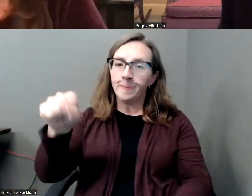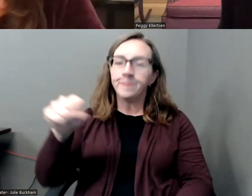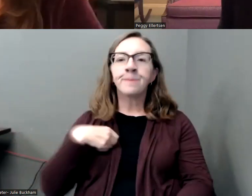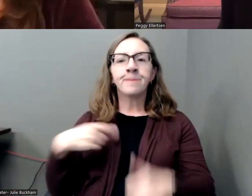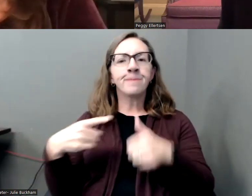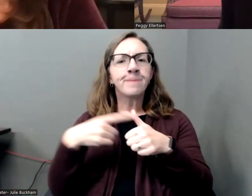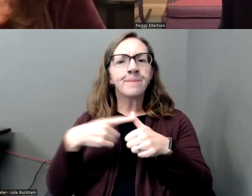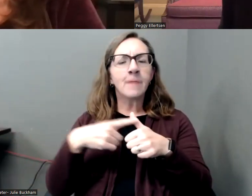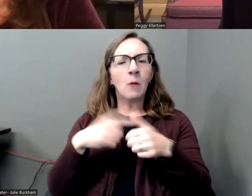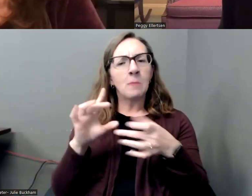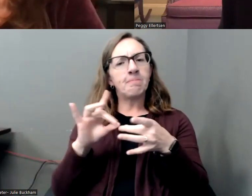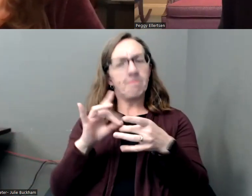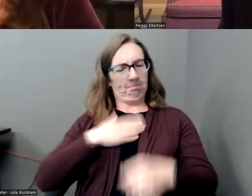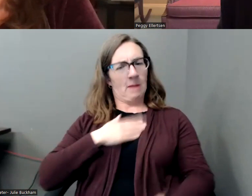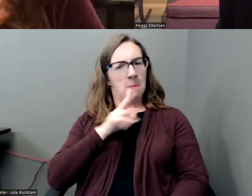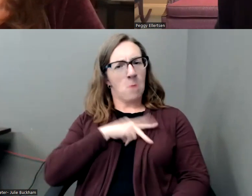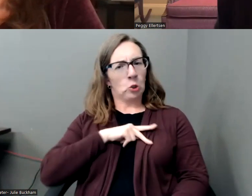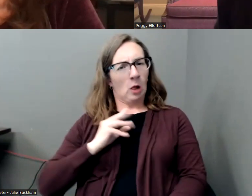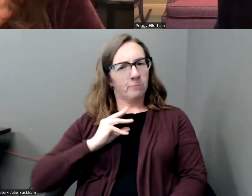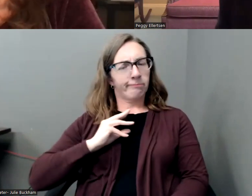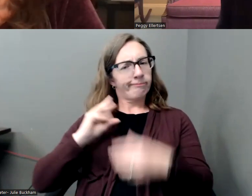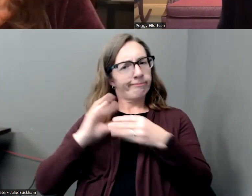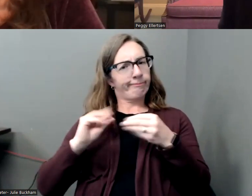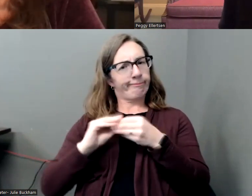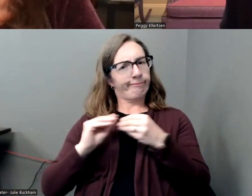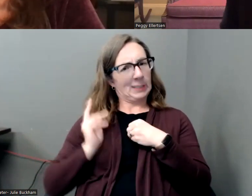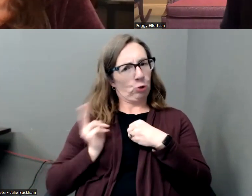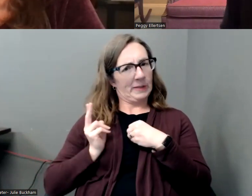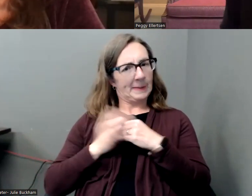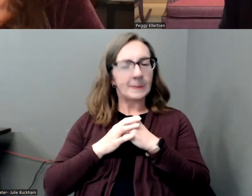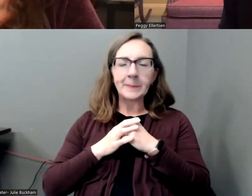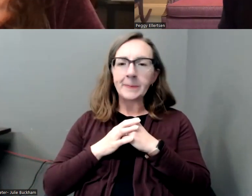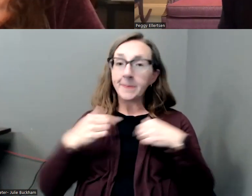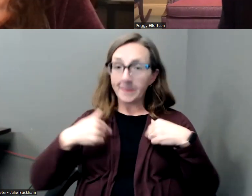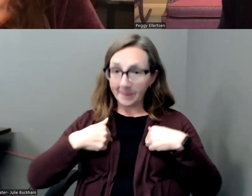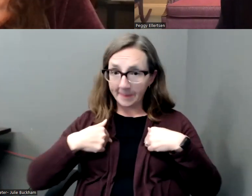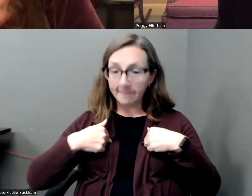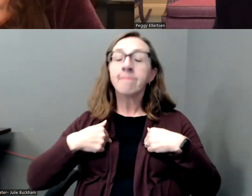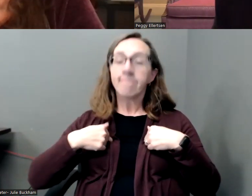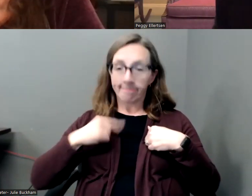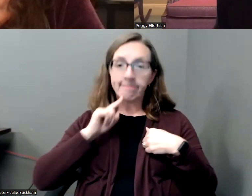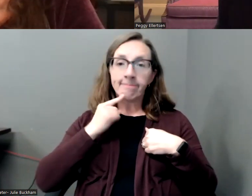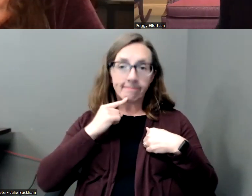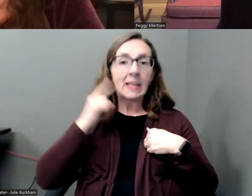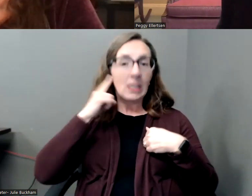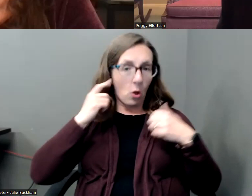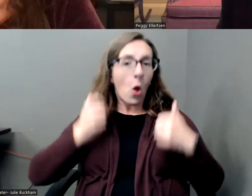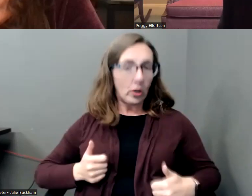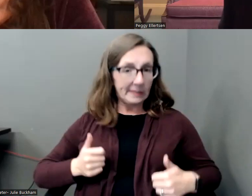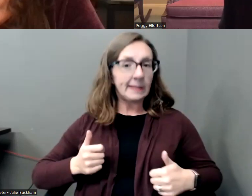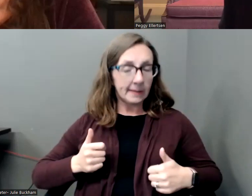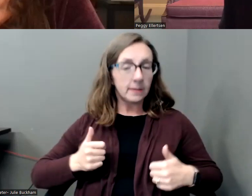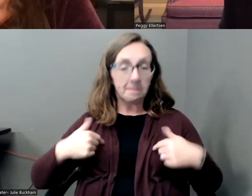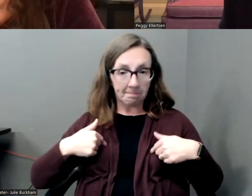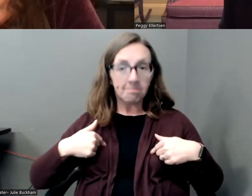bit about our personal histories. I have a profound hearing loss and was fortunate